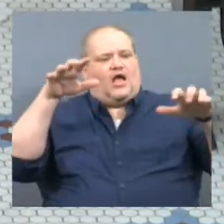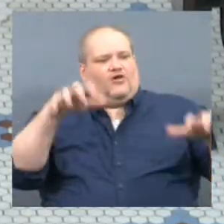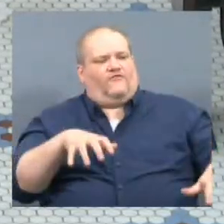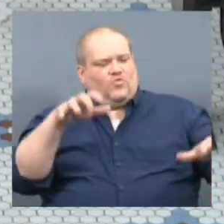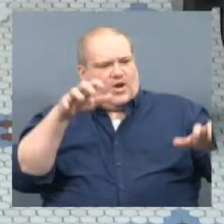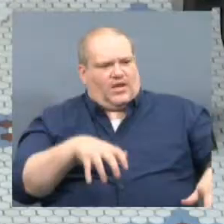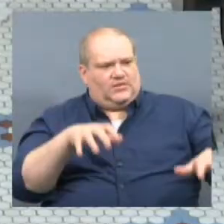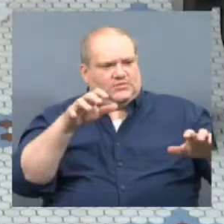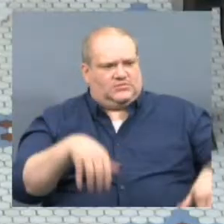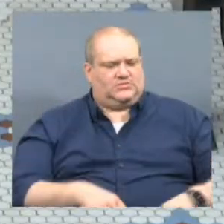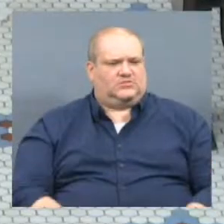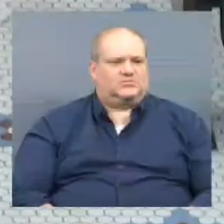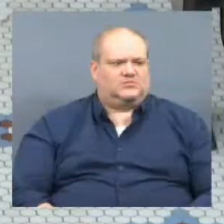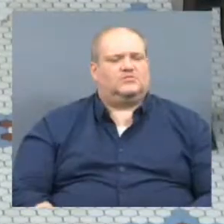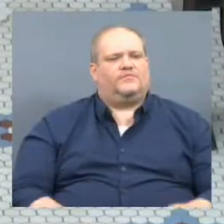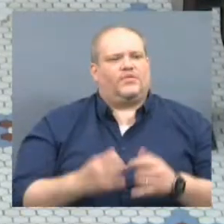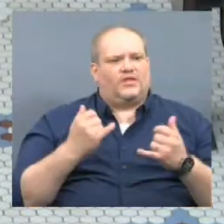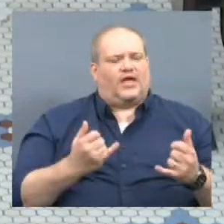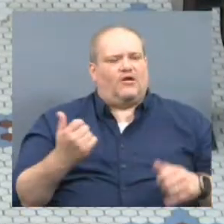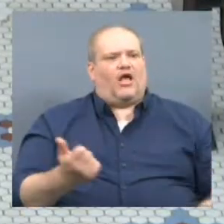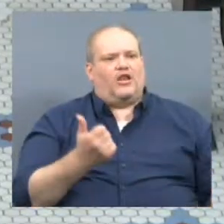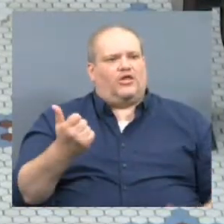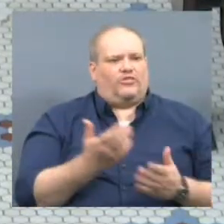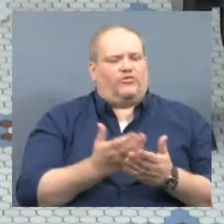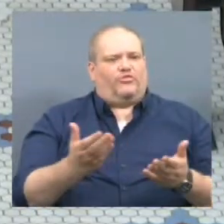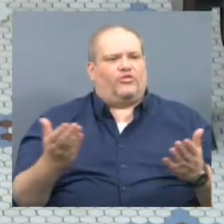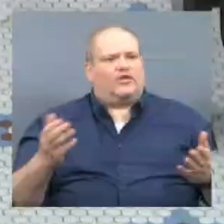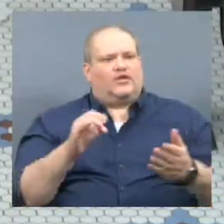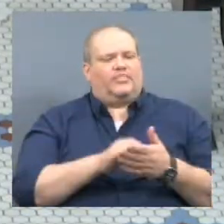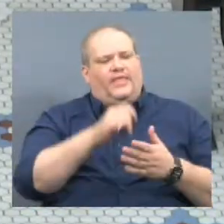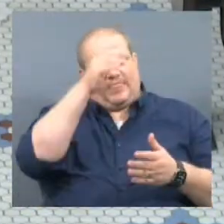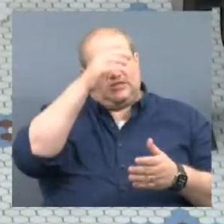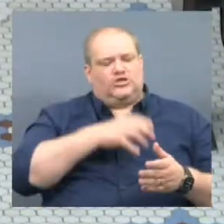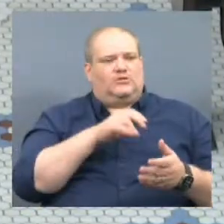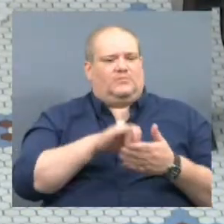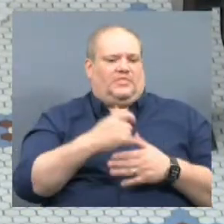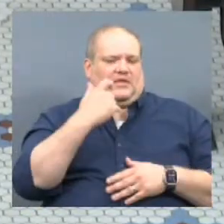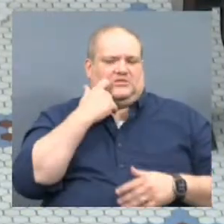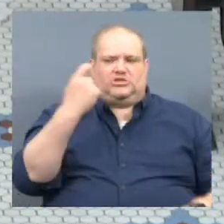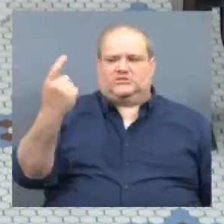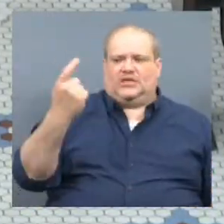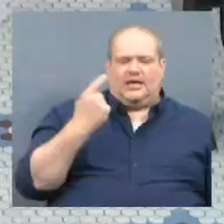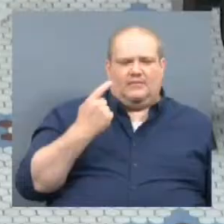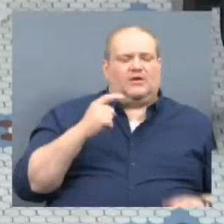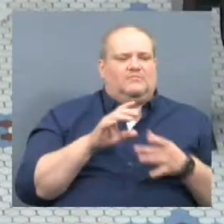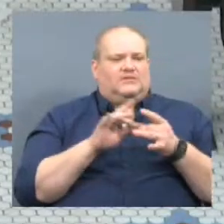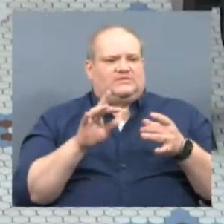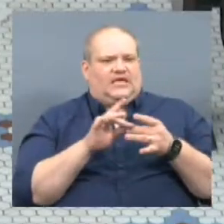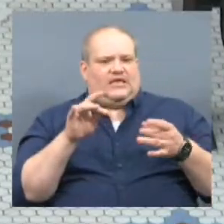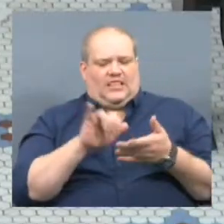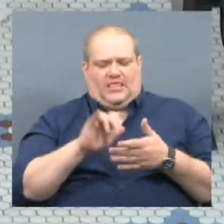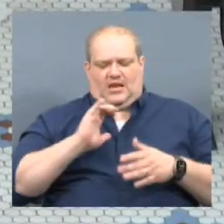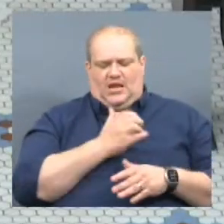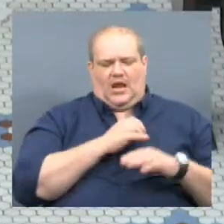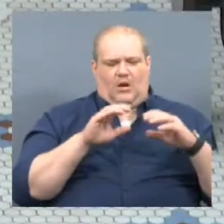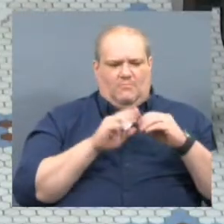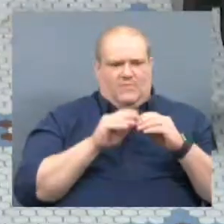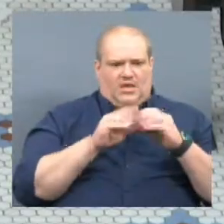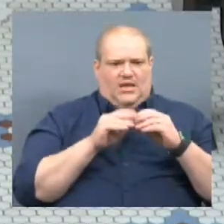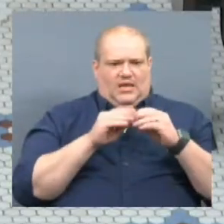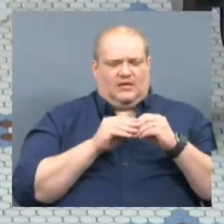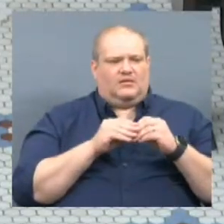rainfall. And another thing, the gentleman that just came up stated at our meeting that